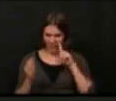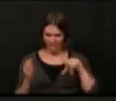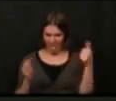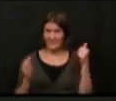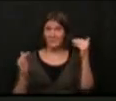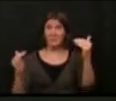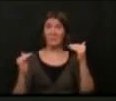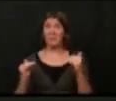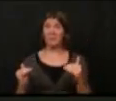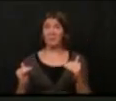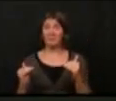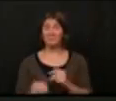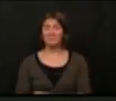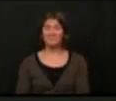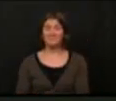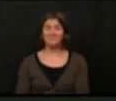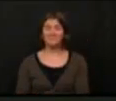next item on the agenda